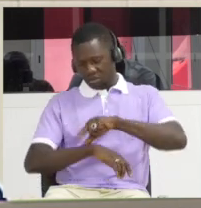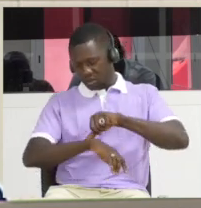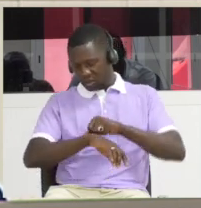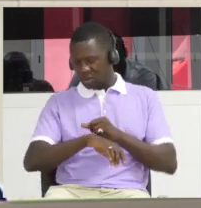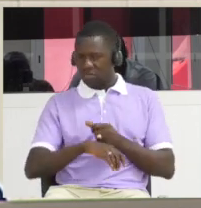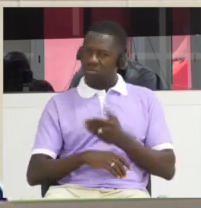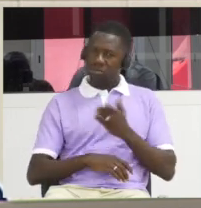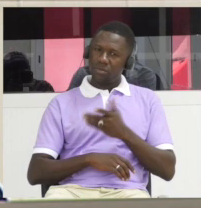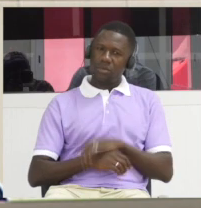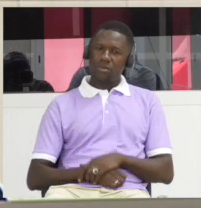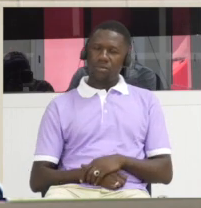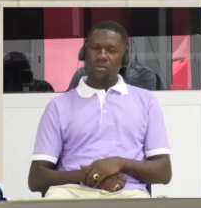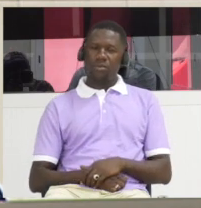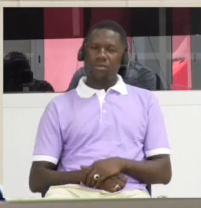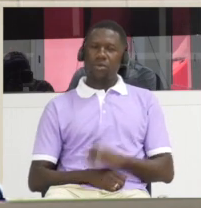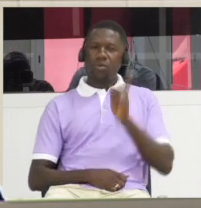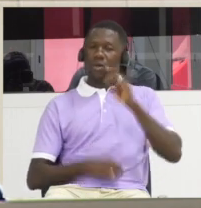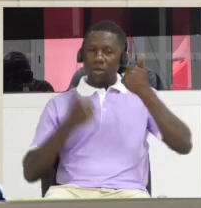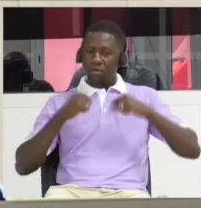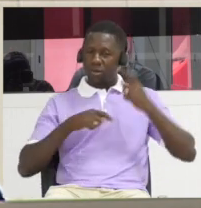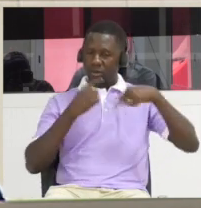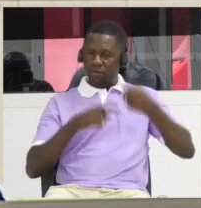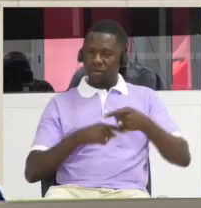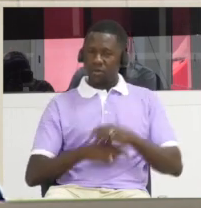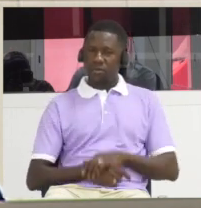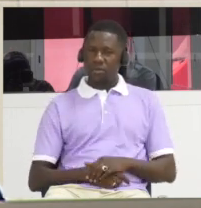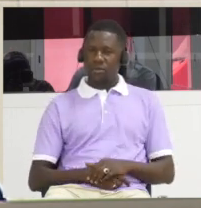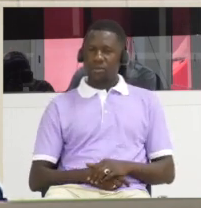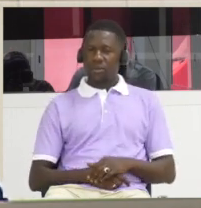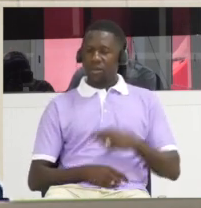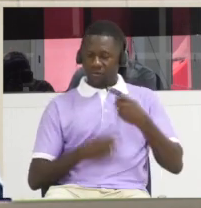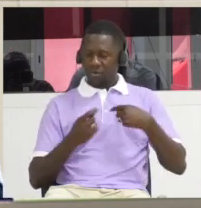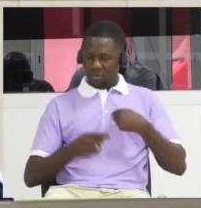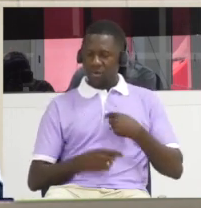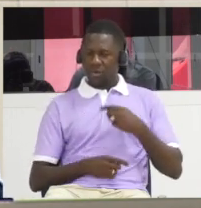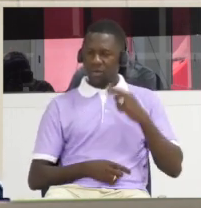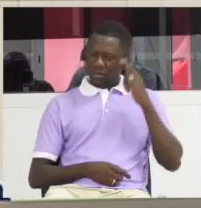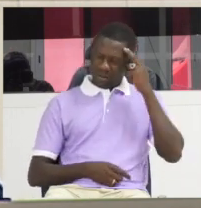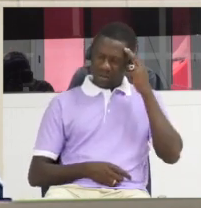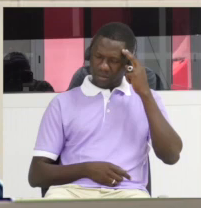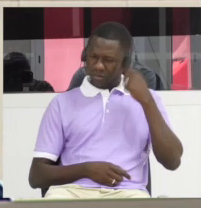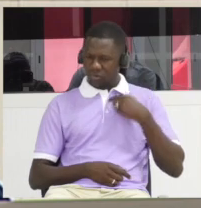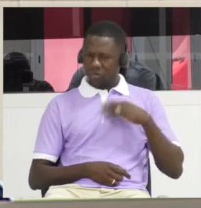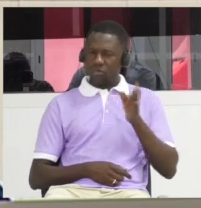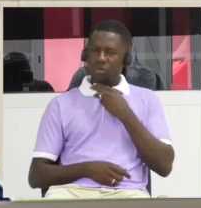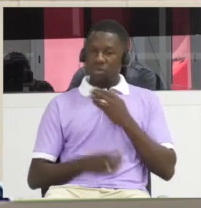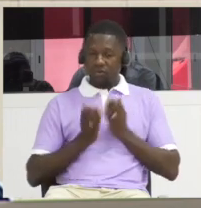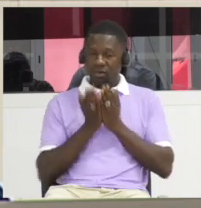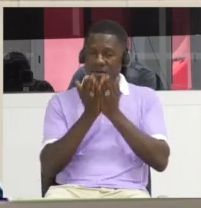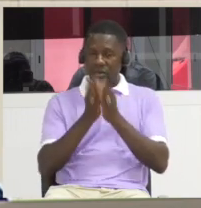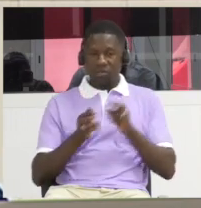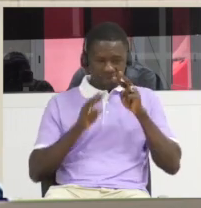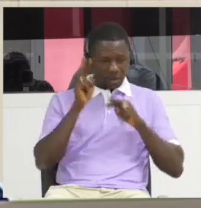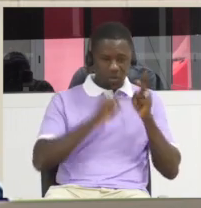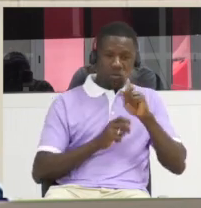And what happened after that? Afterwards, I decided to go to the vessel to find out what was